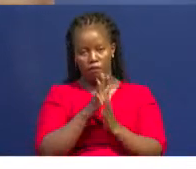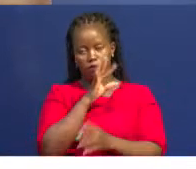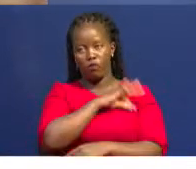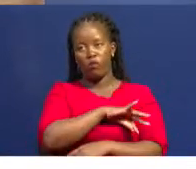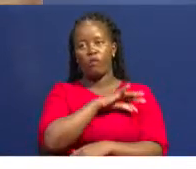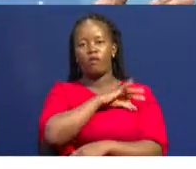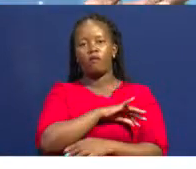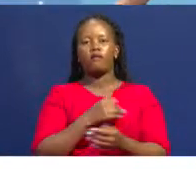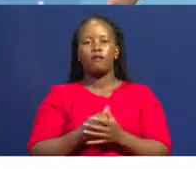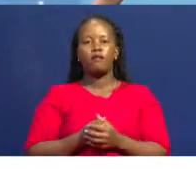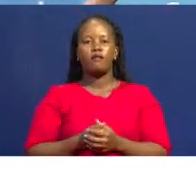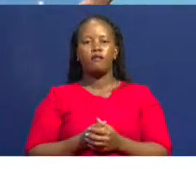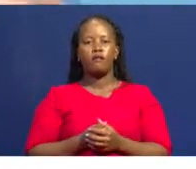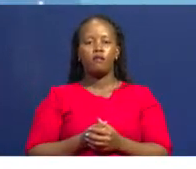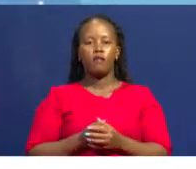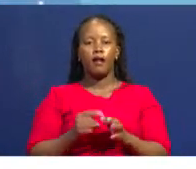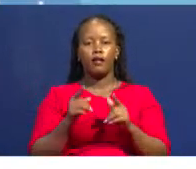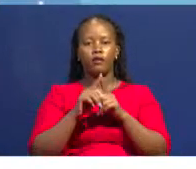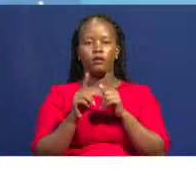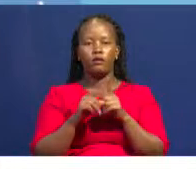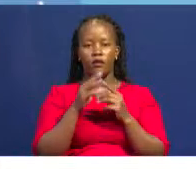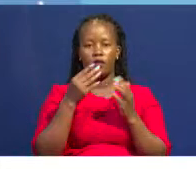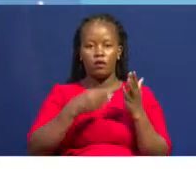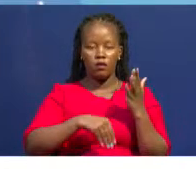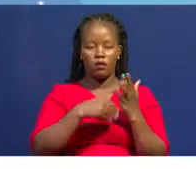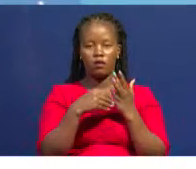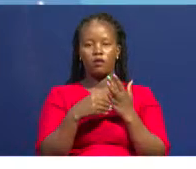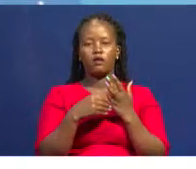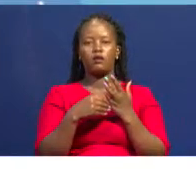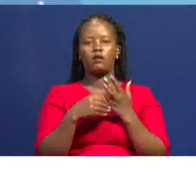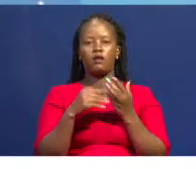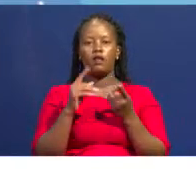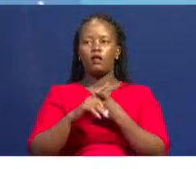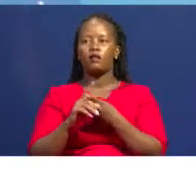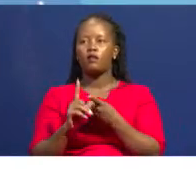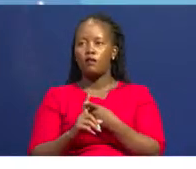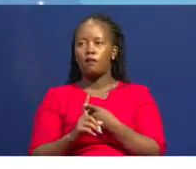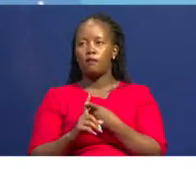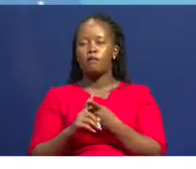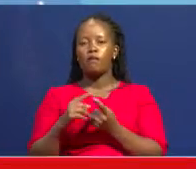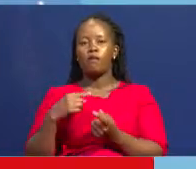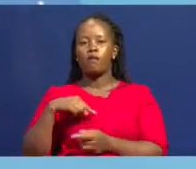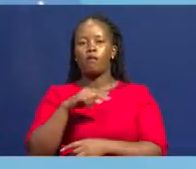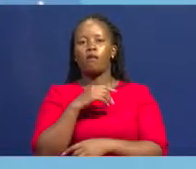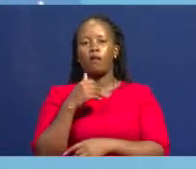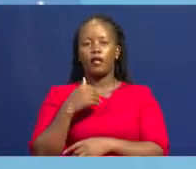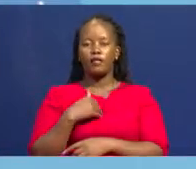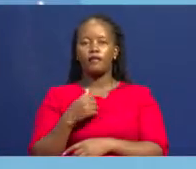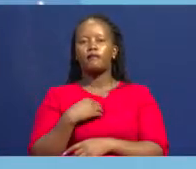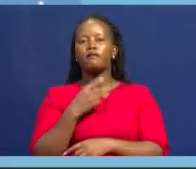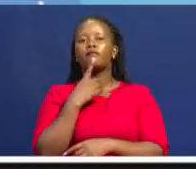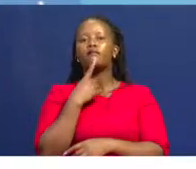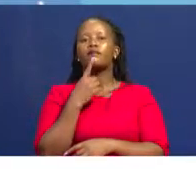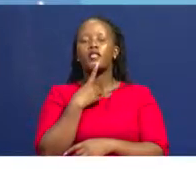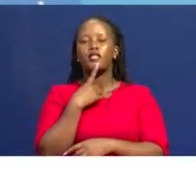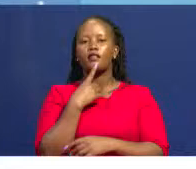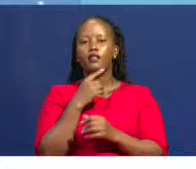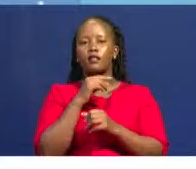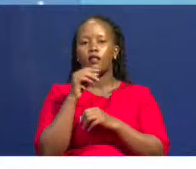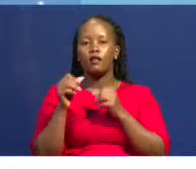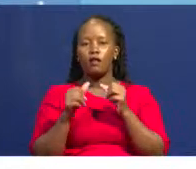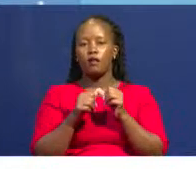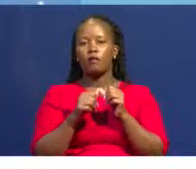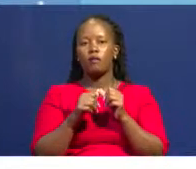that and also take out the graft on our roads. Kerry, you've spoken very passionately for this 1 hour,